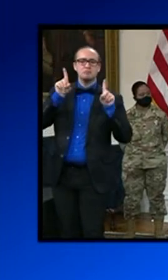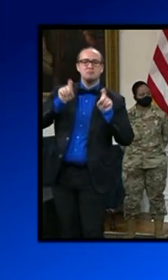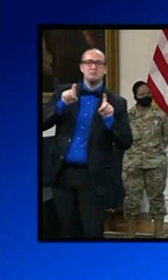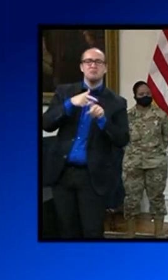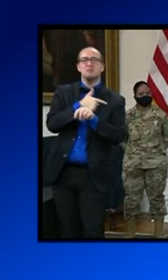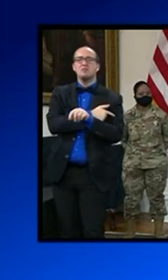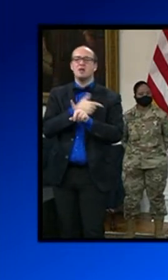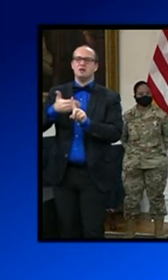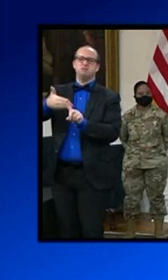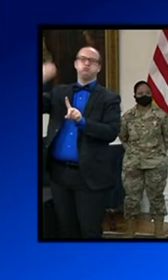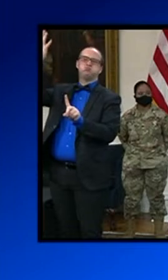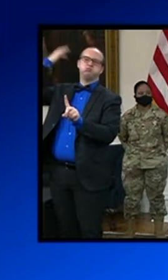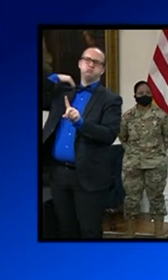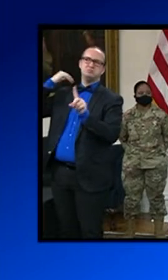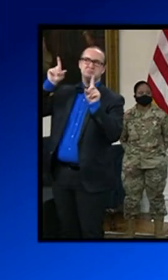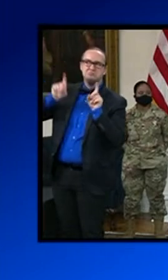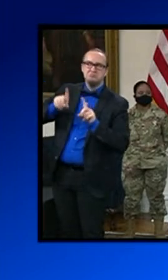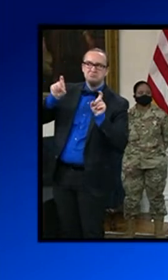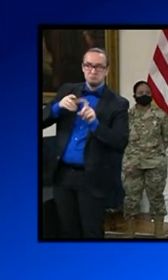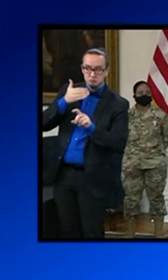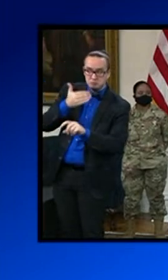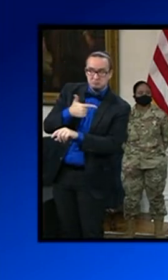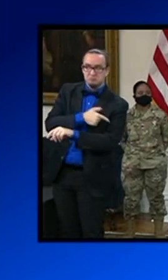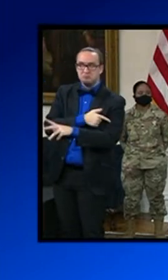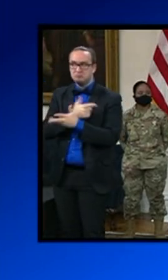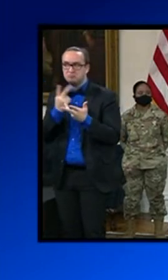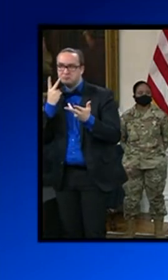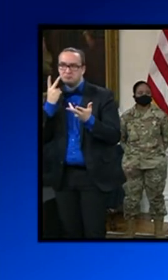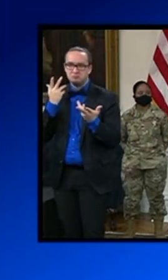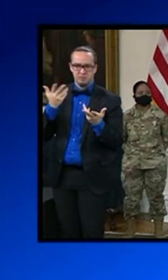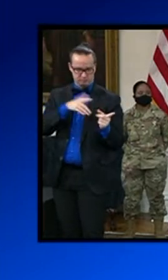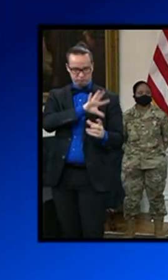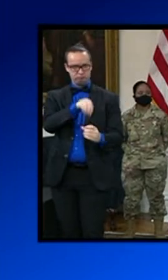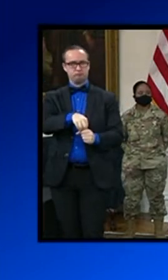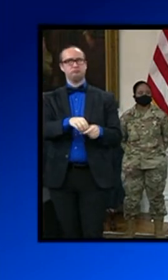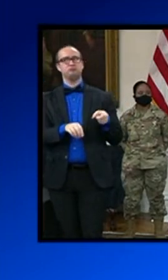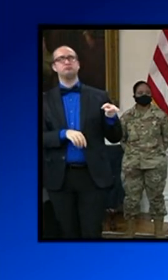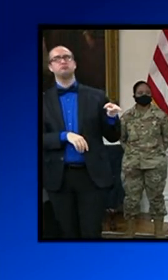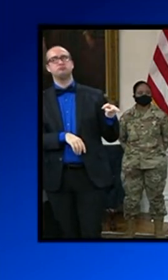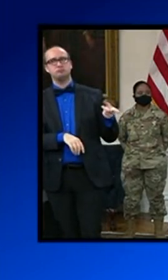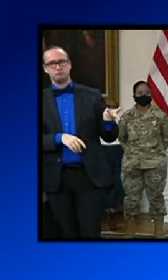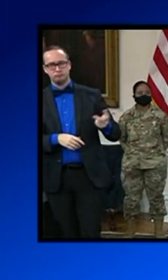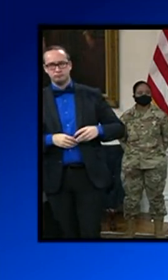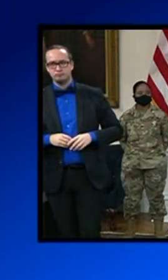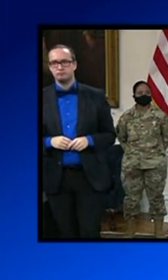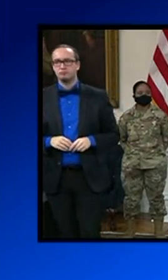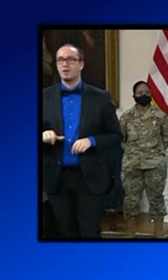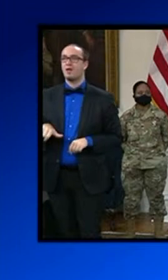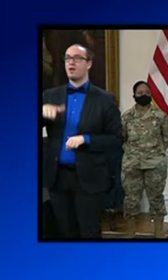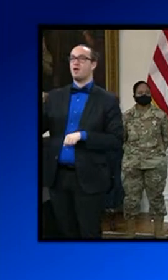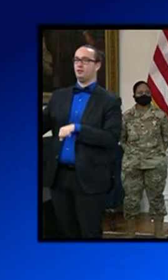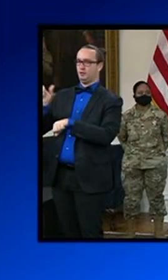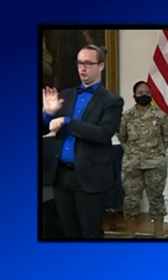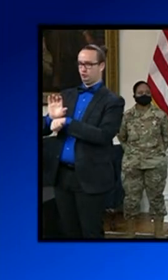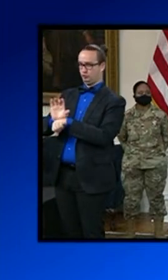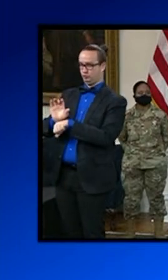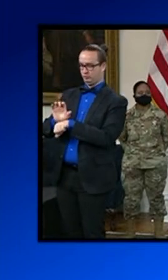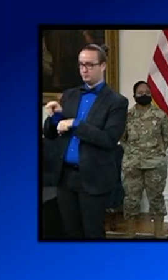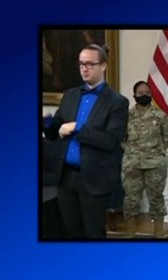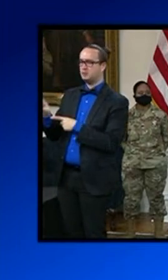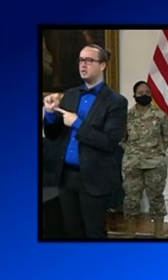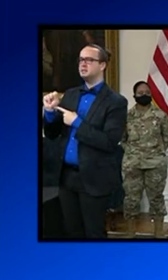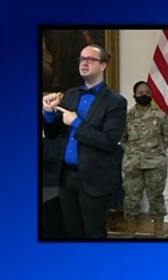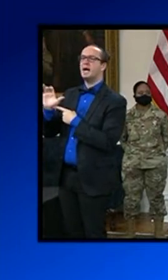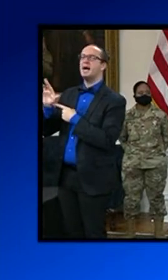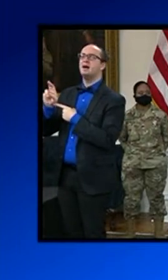was mentioned, Sacred Heart of Jesus Church, which serves a large Latino population in the Highlandtown